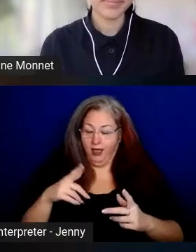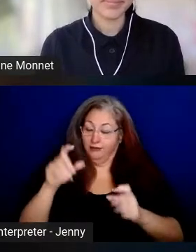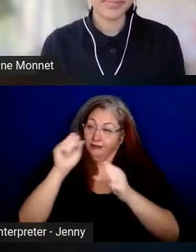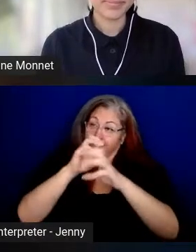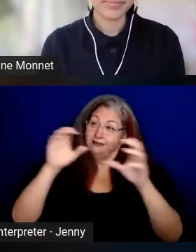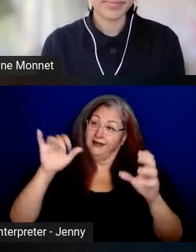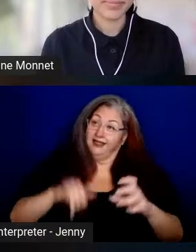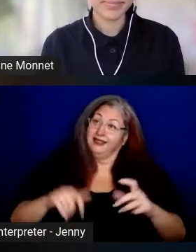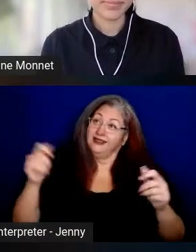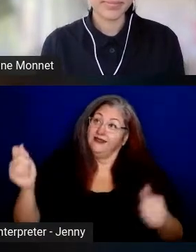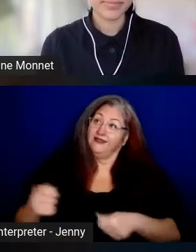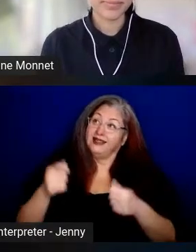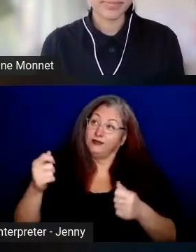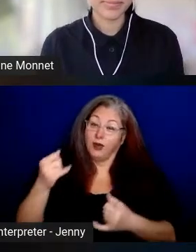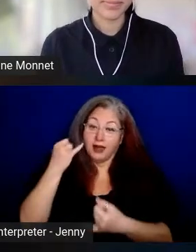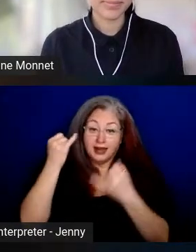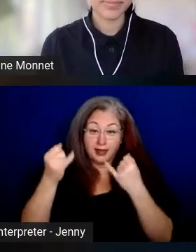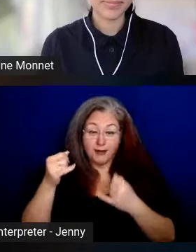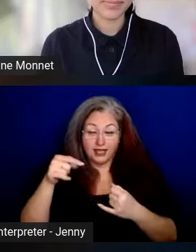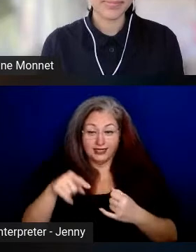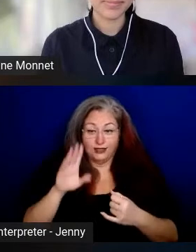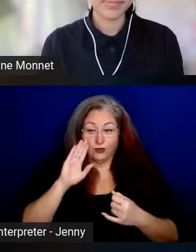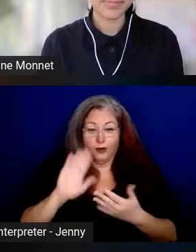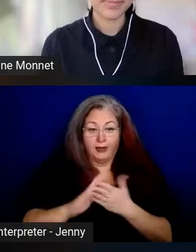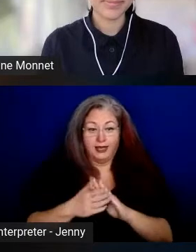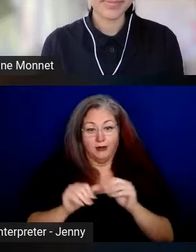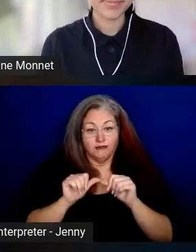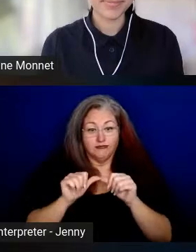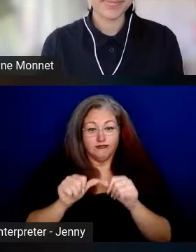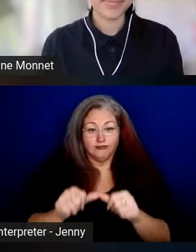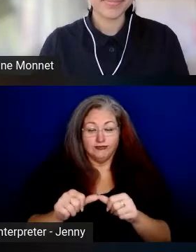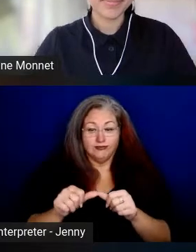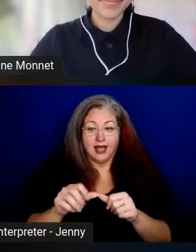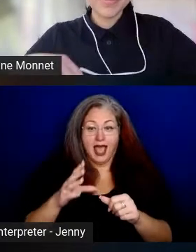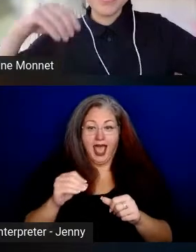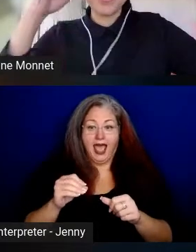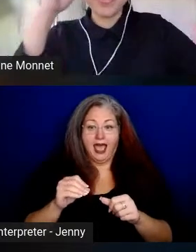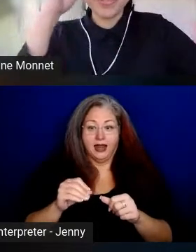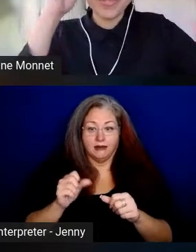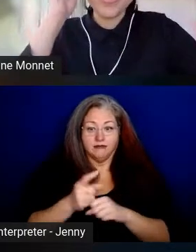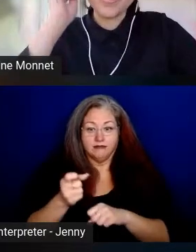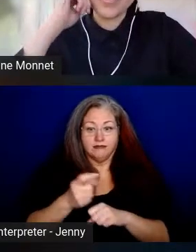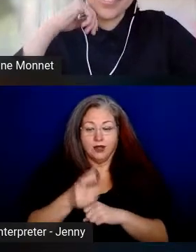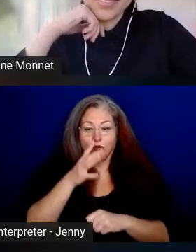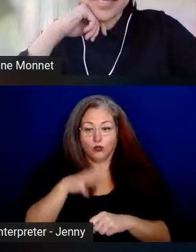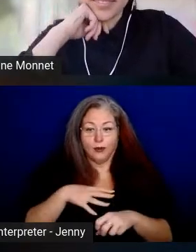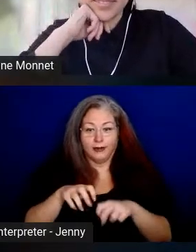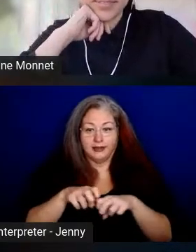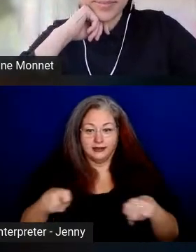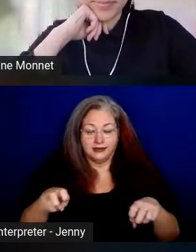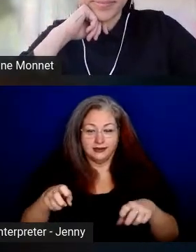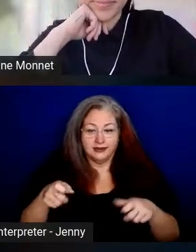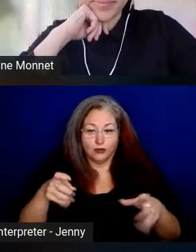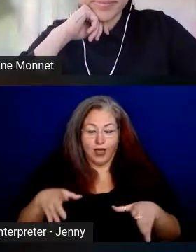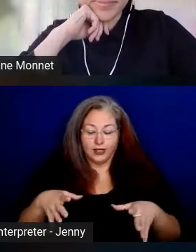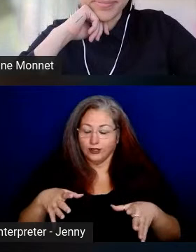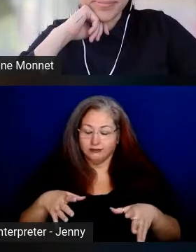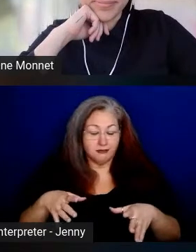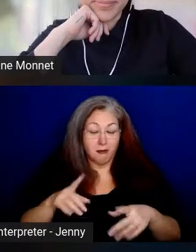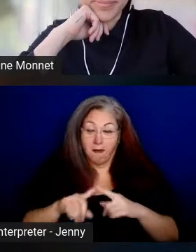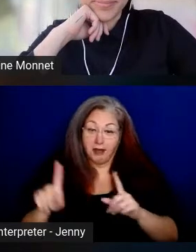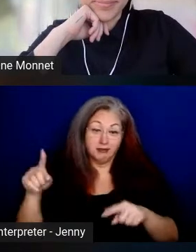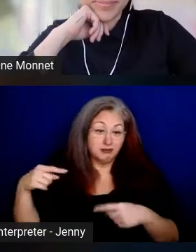this festival that it would be a staple to have a women directors panel. And we've never been at a lack